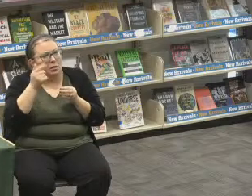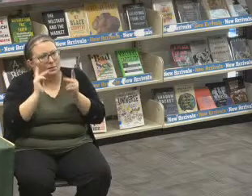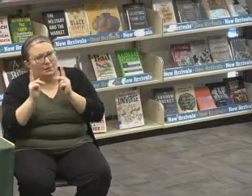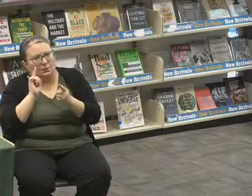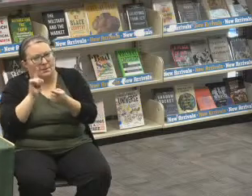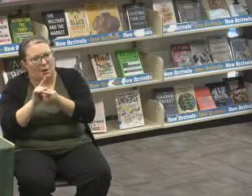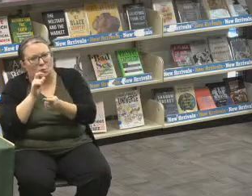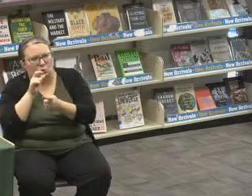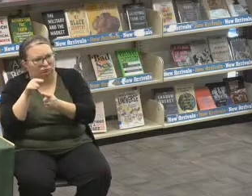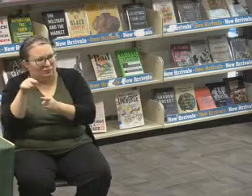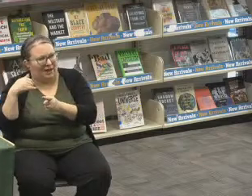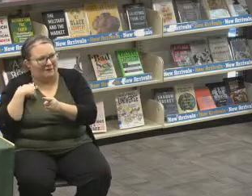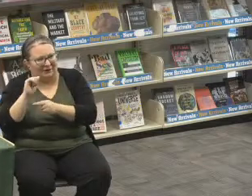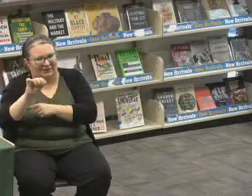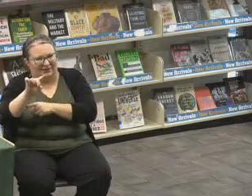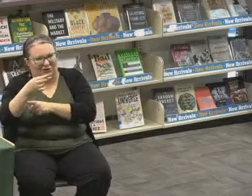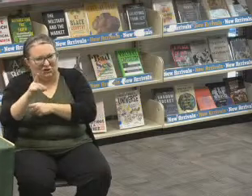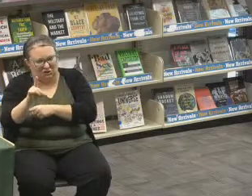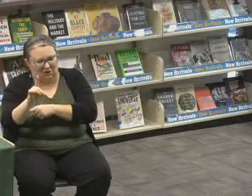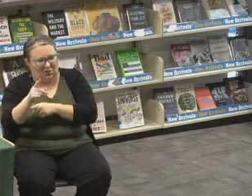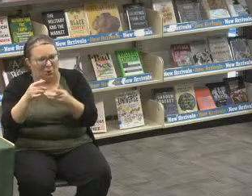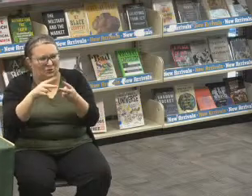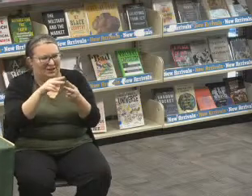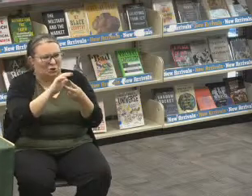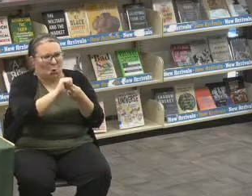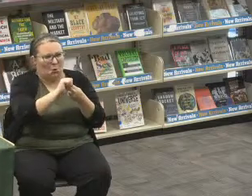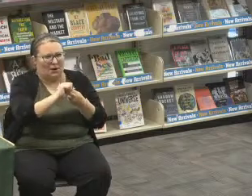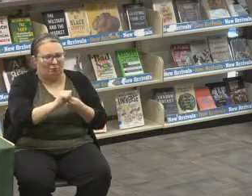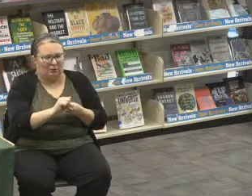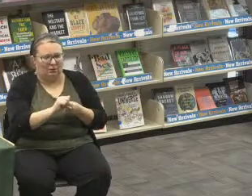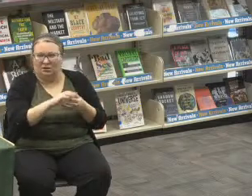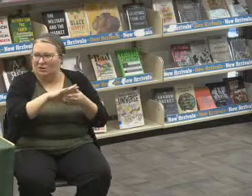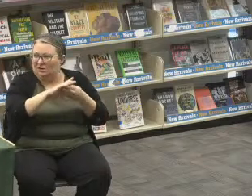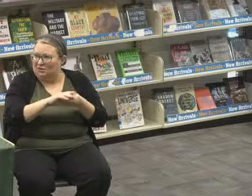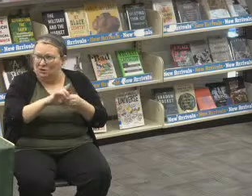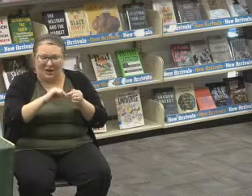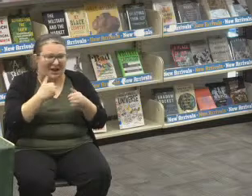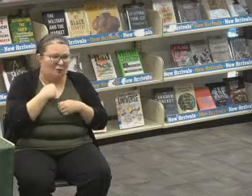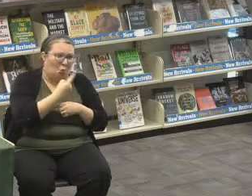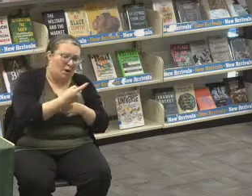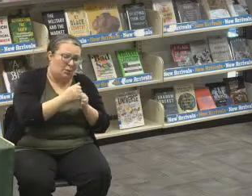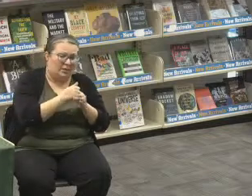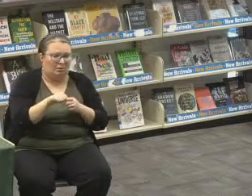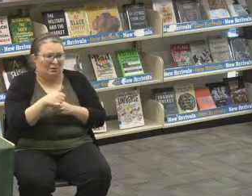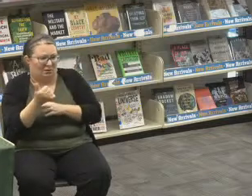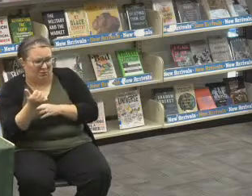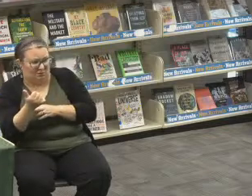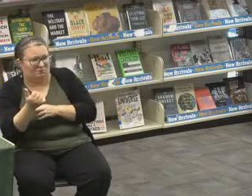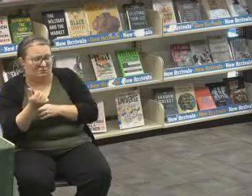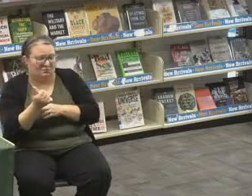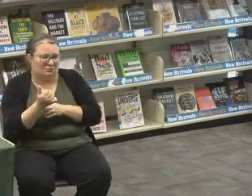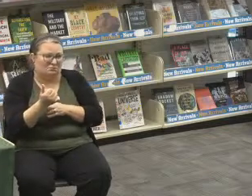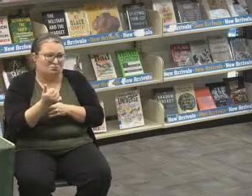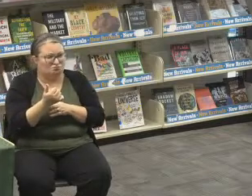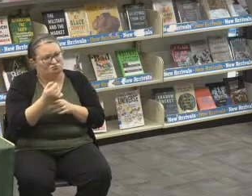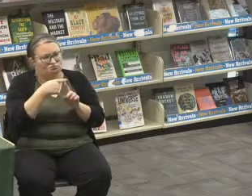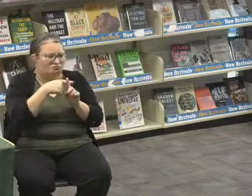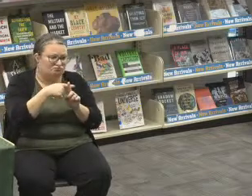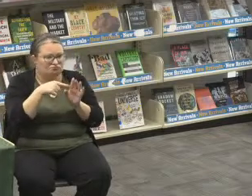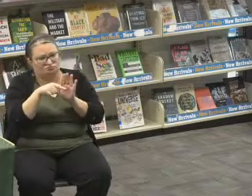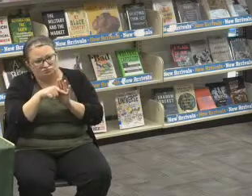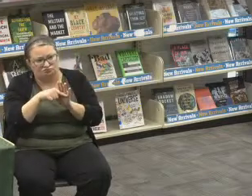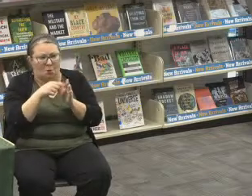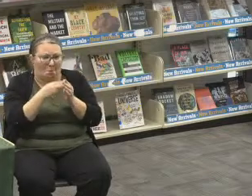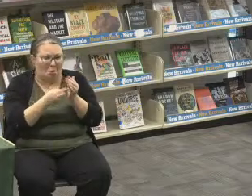with ADHD, these things go together, and you can't kind of have one without the other. So it's about kind of learning to love